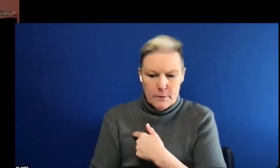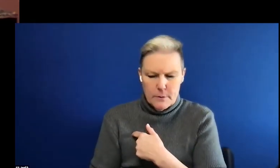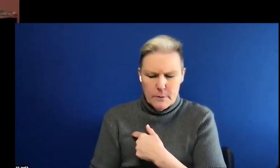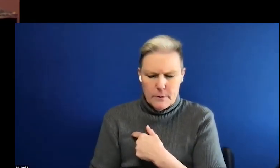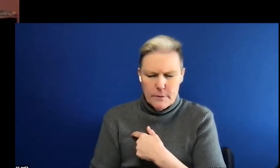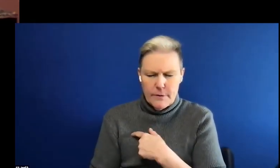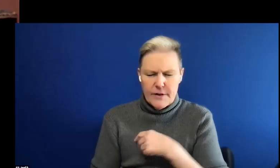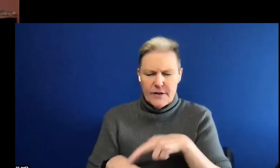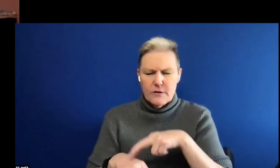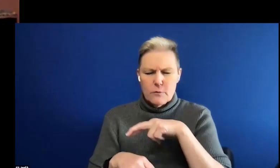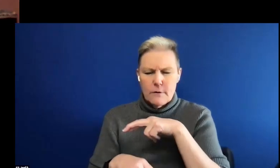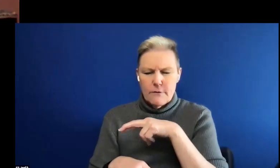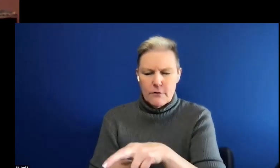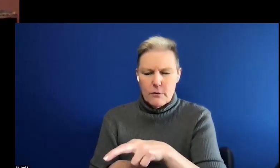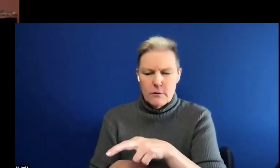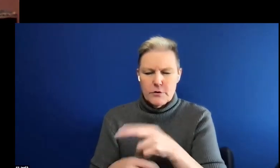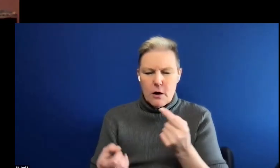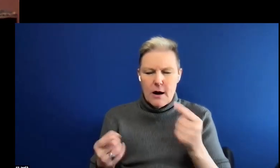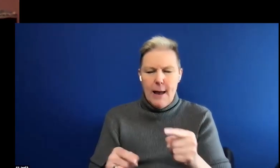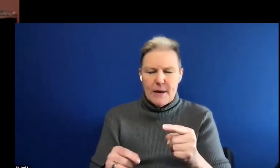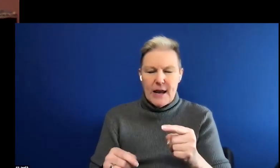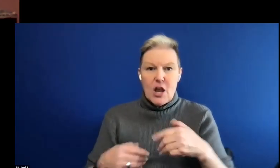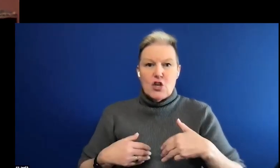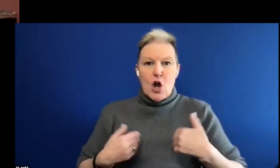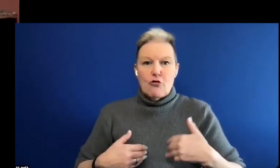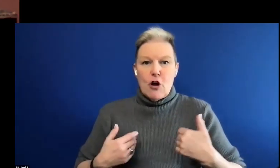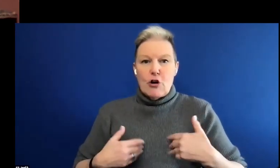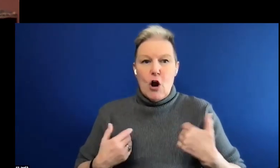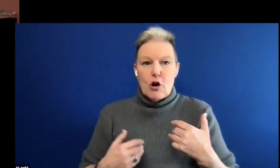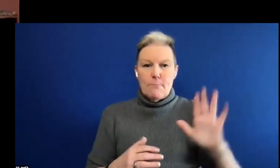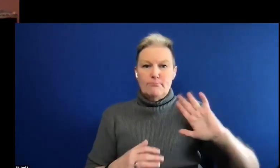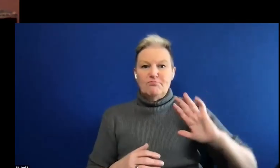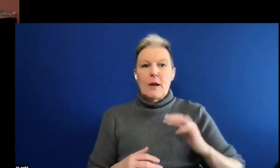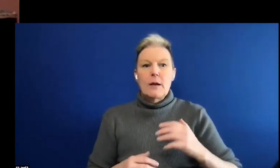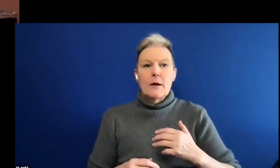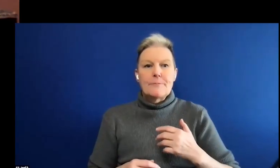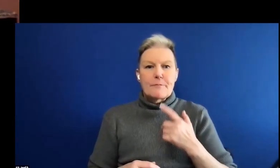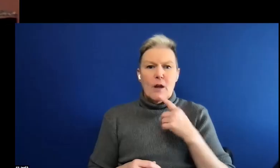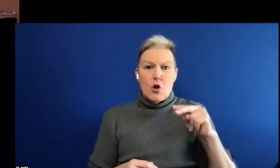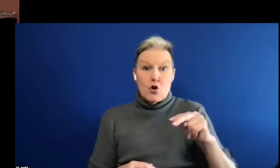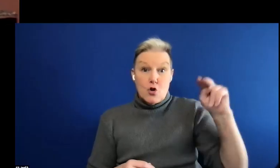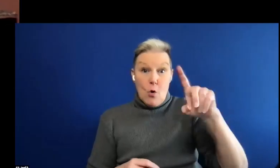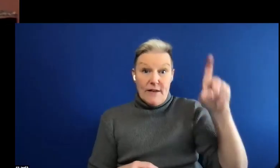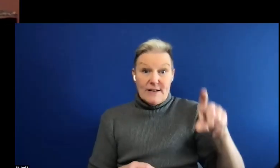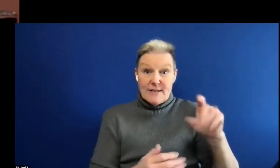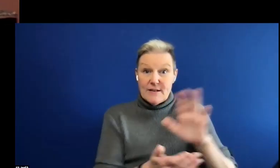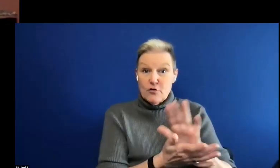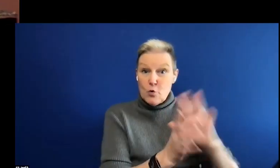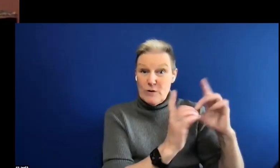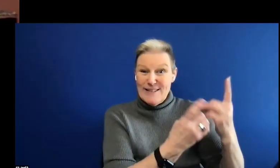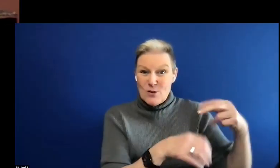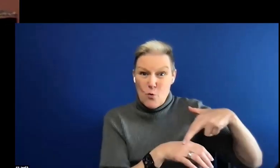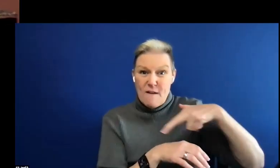these referrals are happening younger and younger. We were told about North Texas School District that was